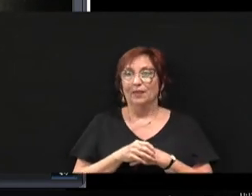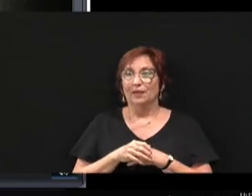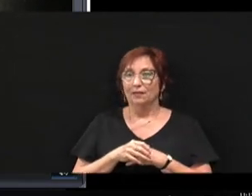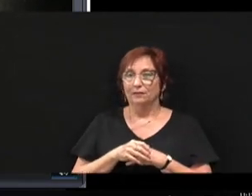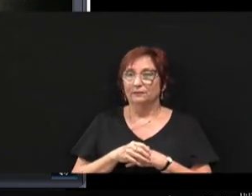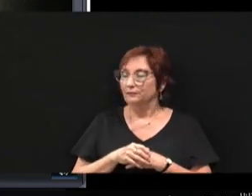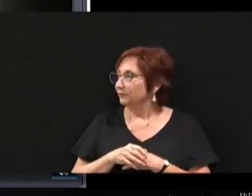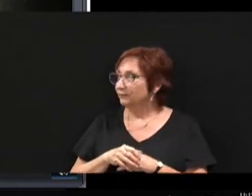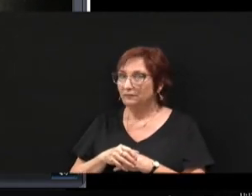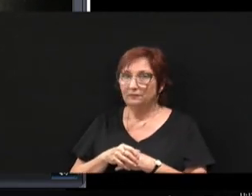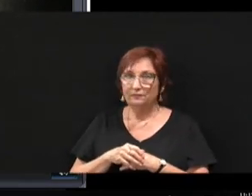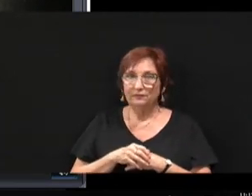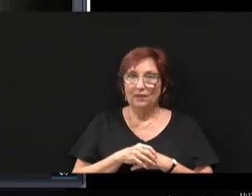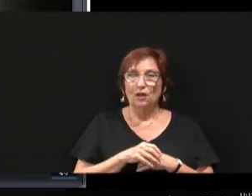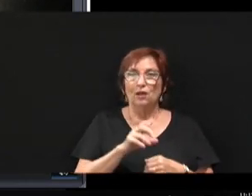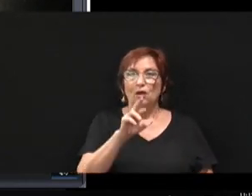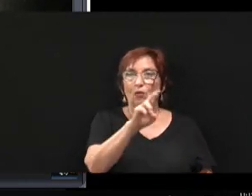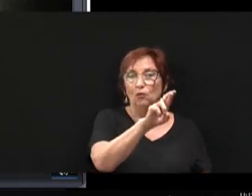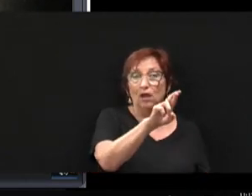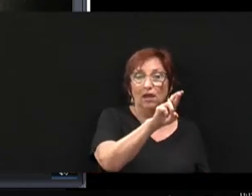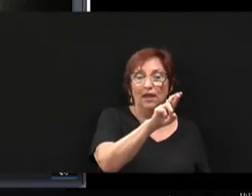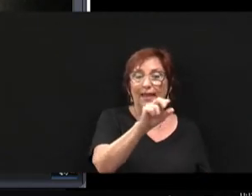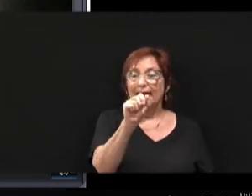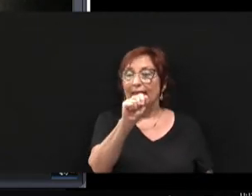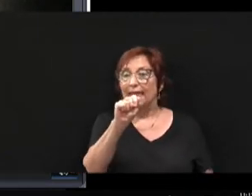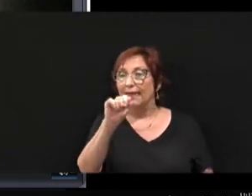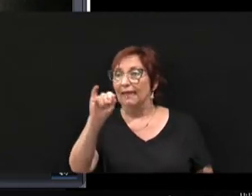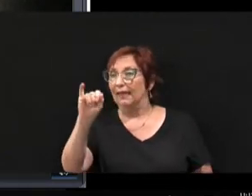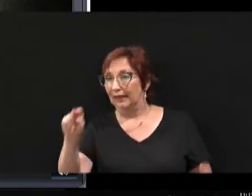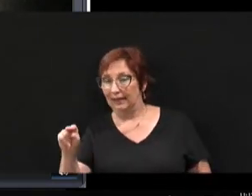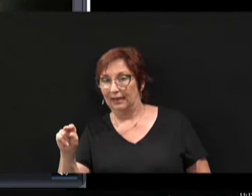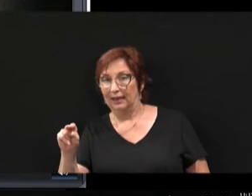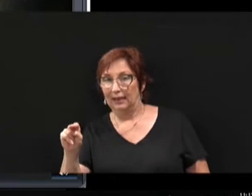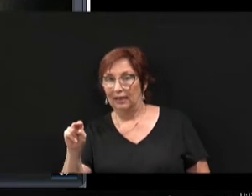r-a-n. What is it? Rain. Very good.